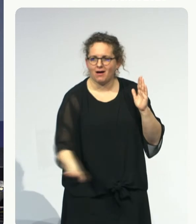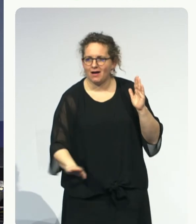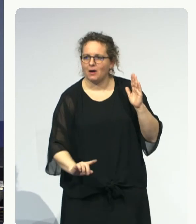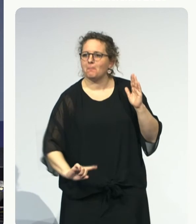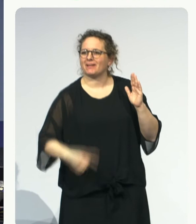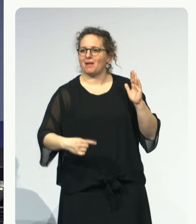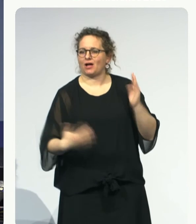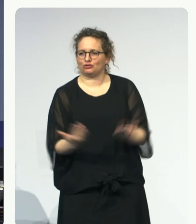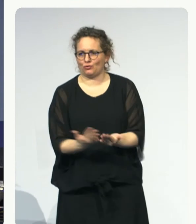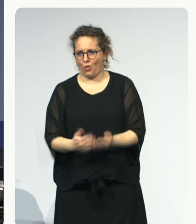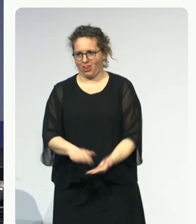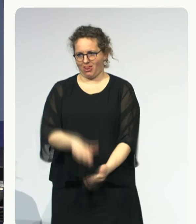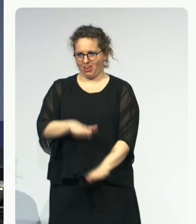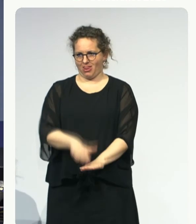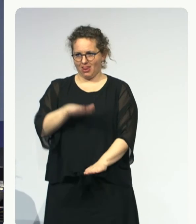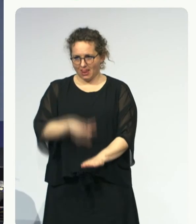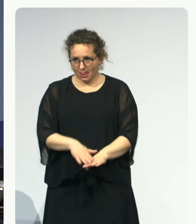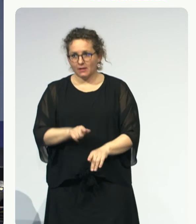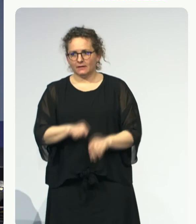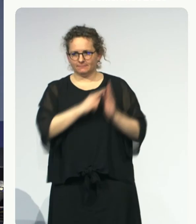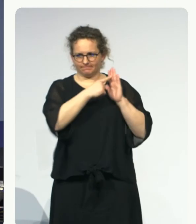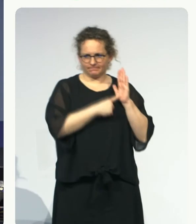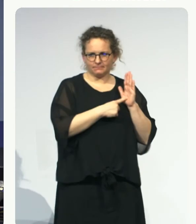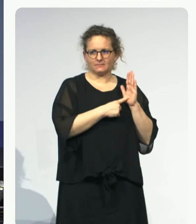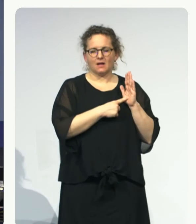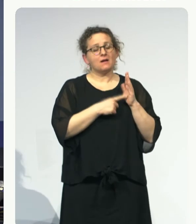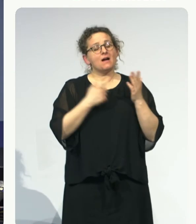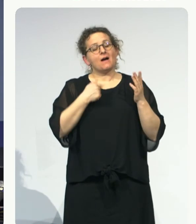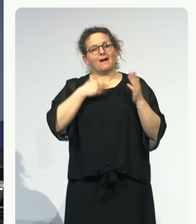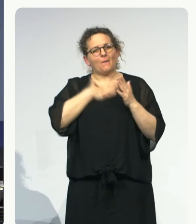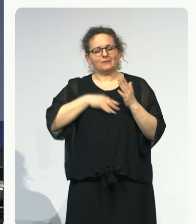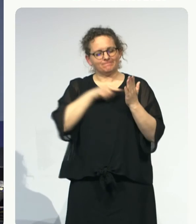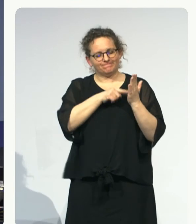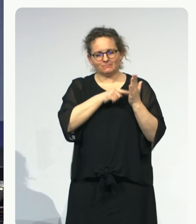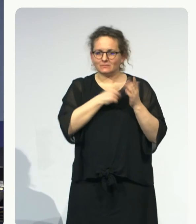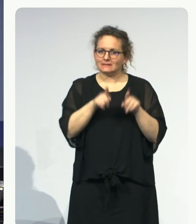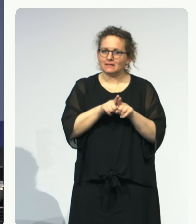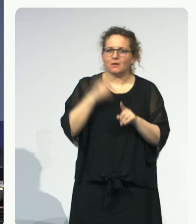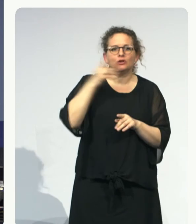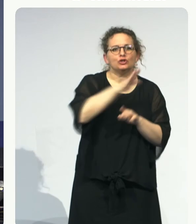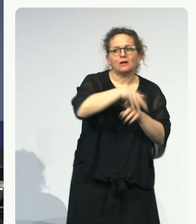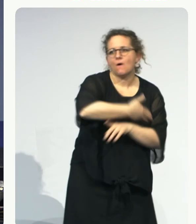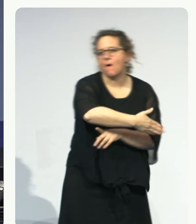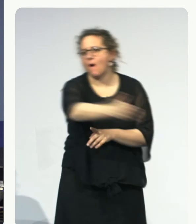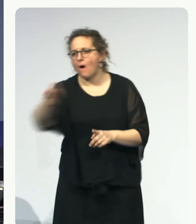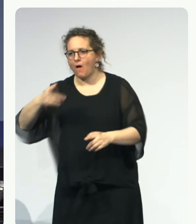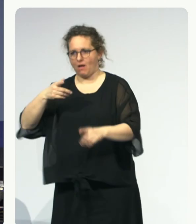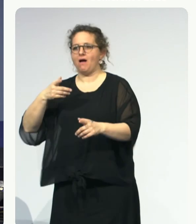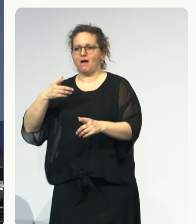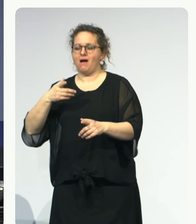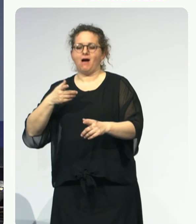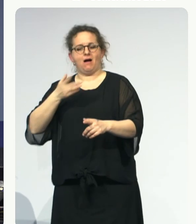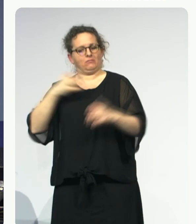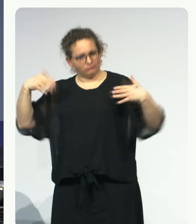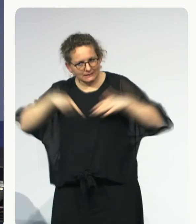the assessment. The assessment system is still not very disability friendly, so there is a lot to be done